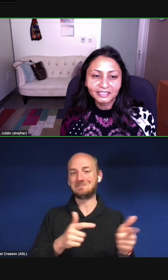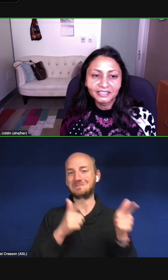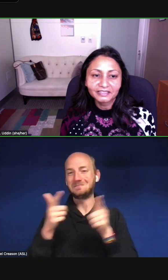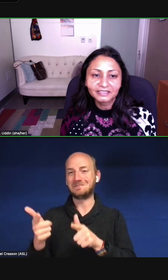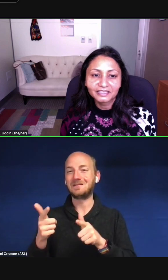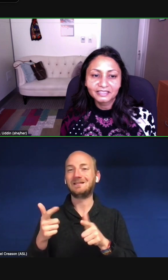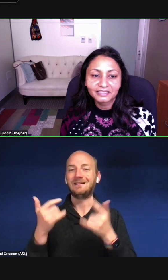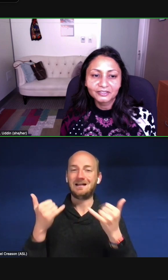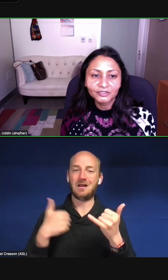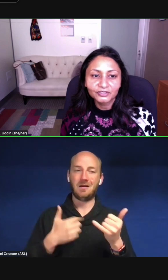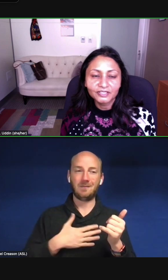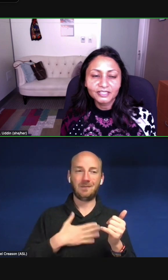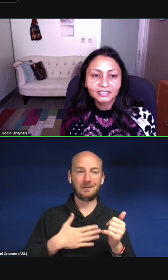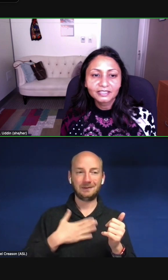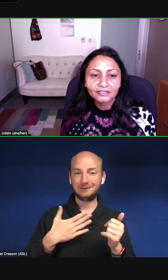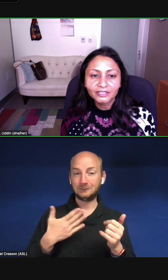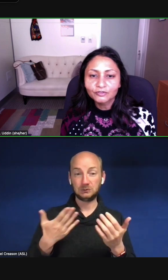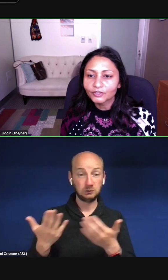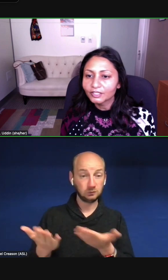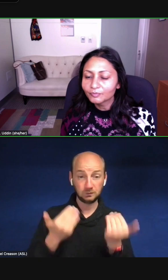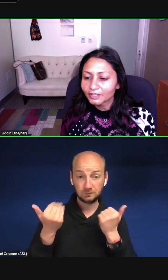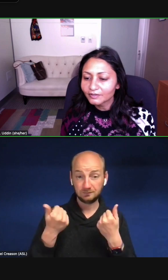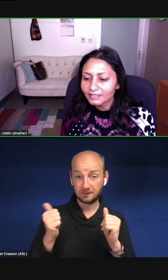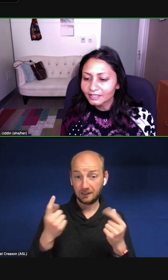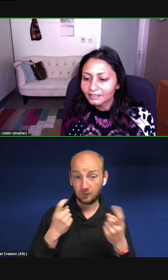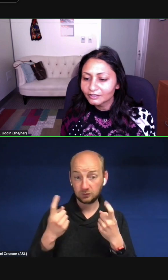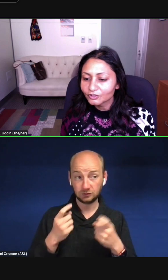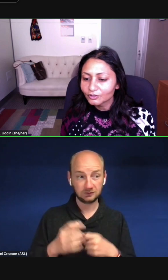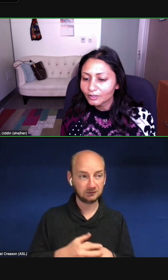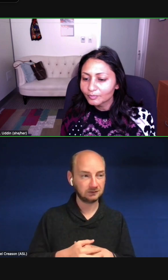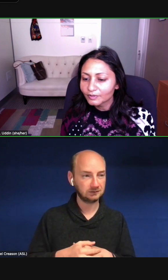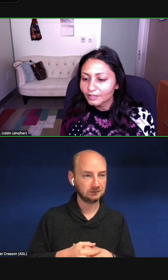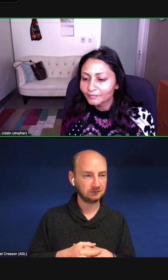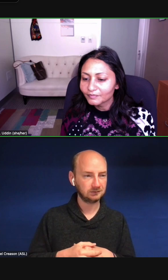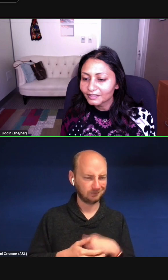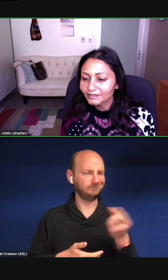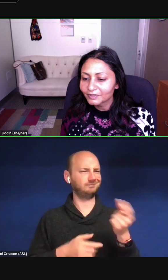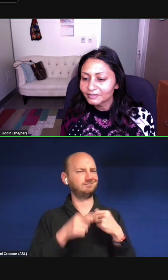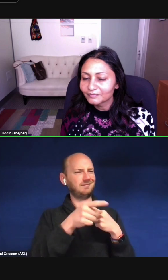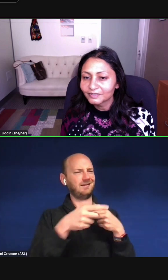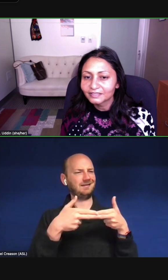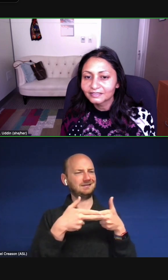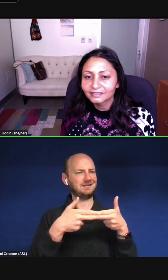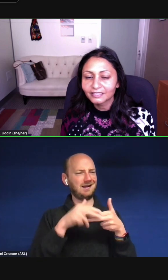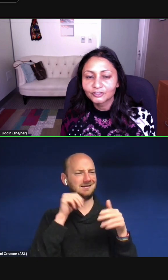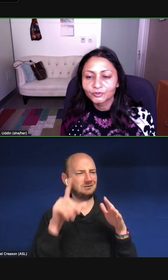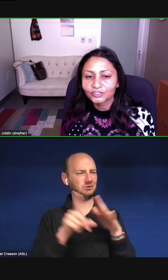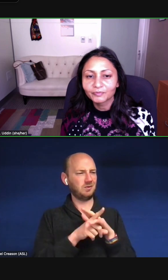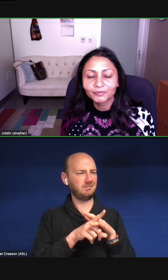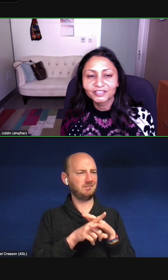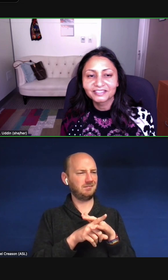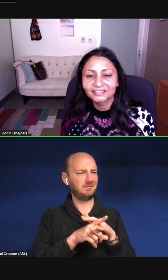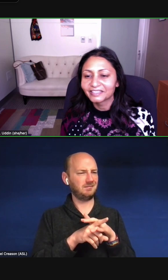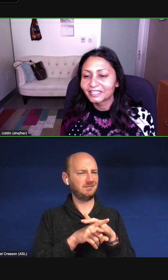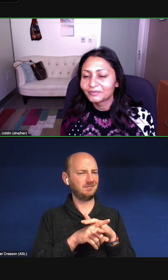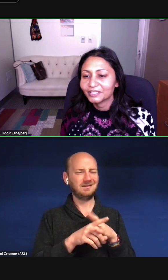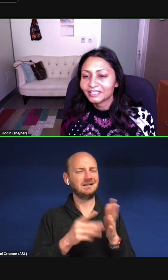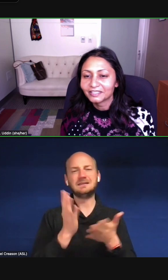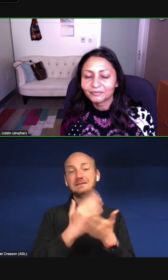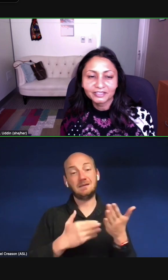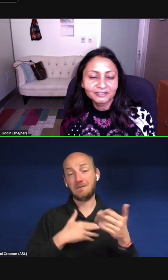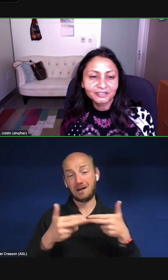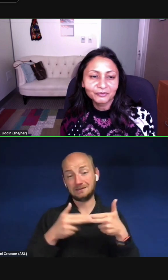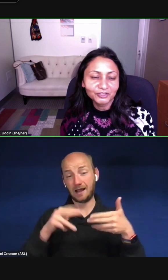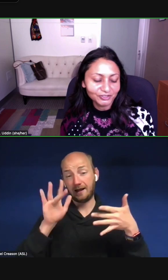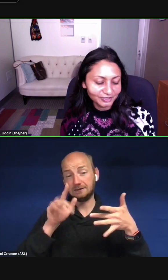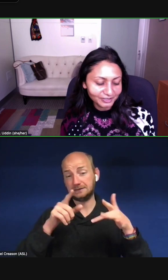and take any questions. So that's funny. This slide didn't show up. I think my slides were skipping, but this is the lab